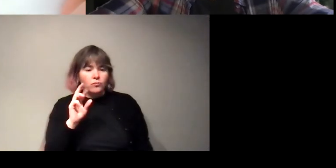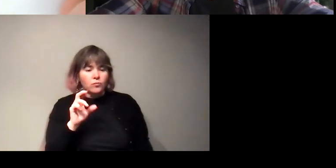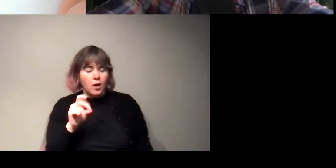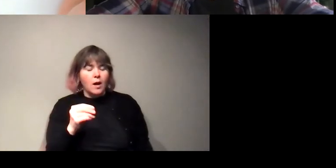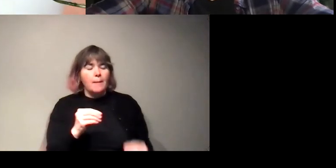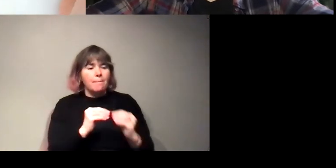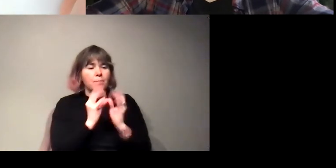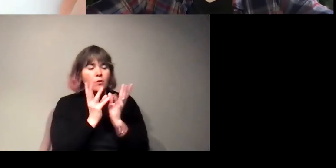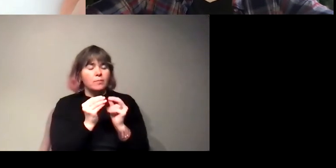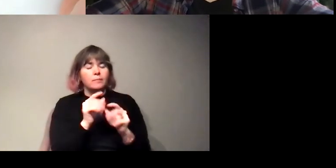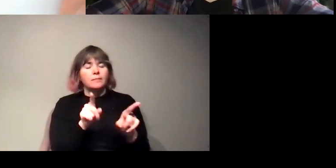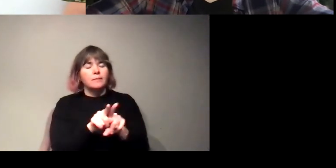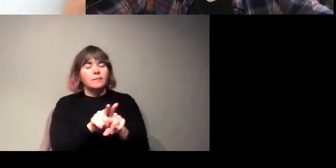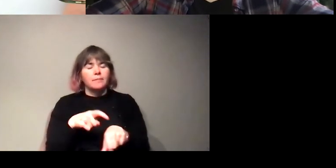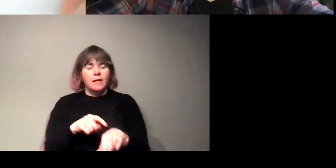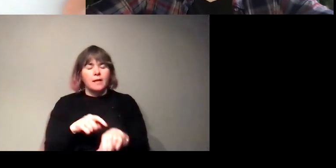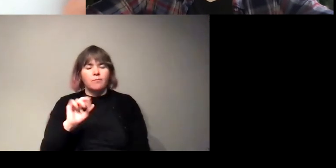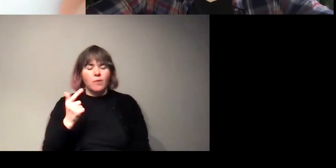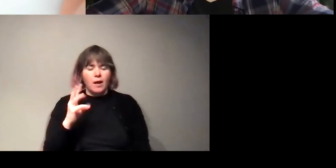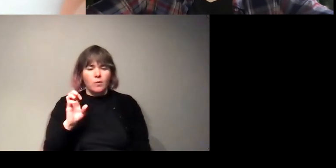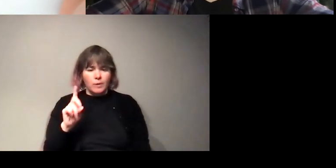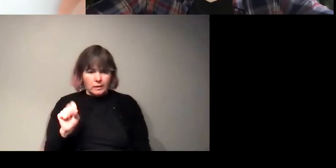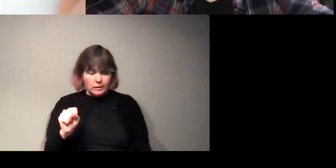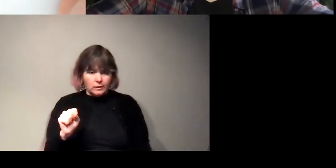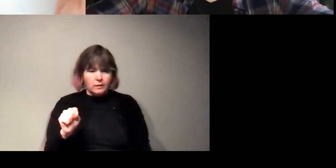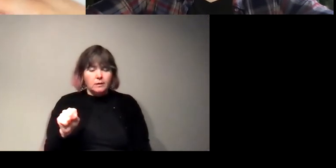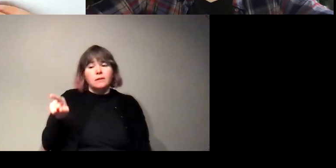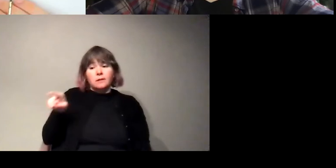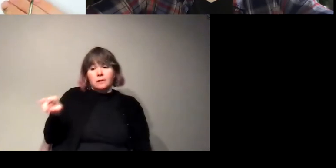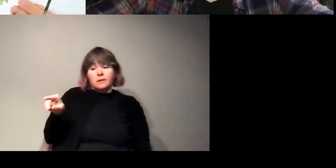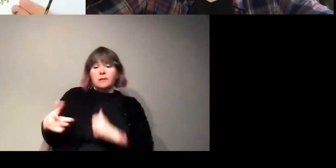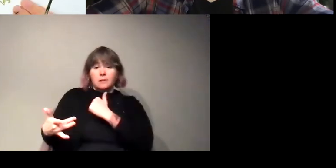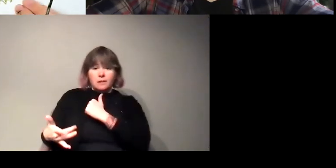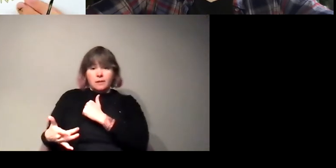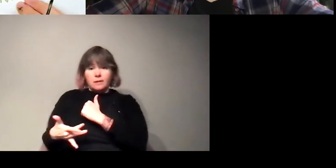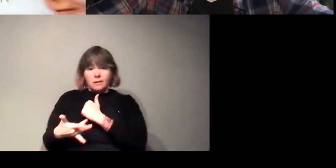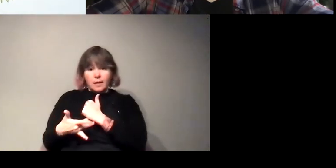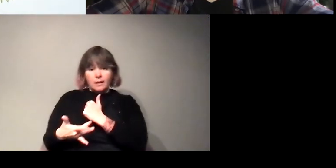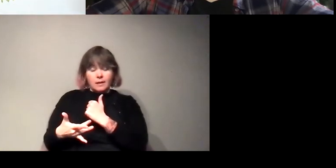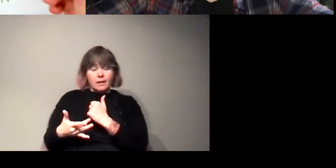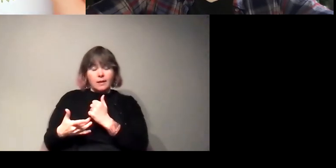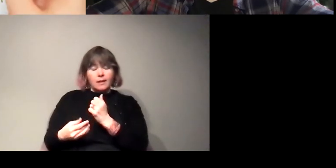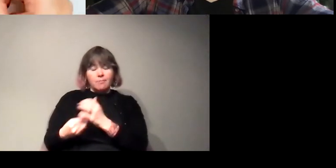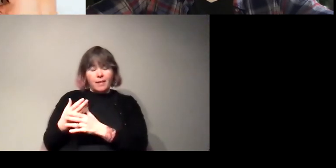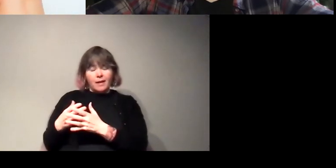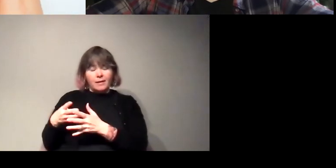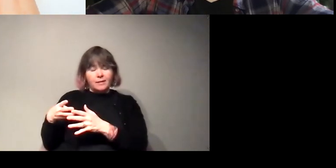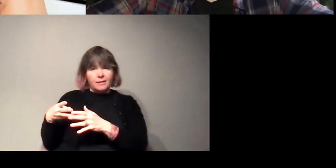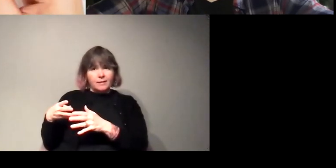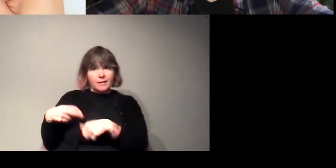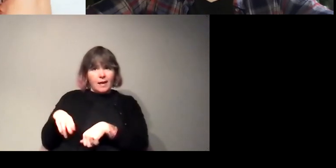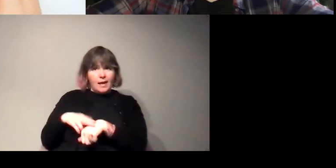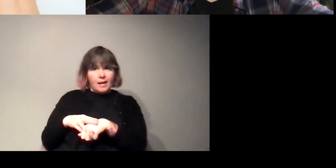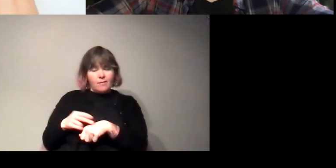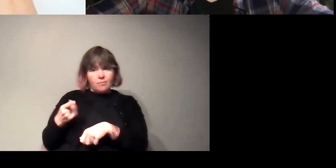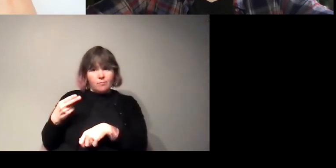same time as ragweeds, which are technically also plants that are native to the prairie, but